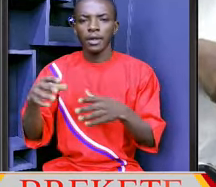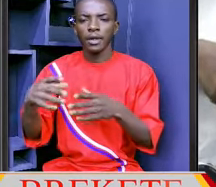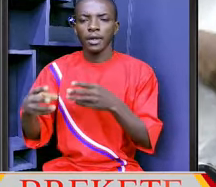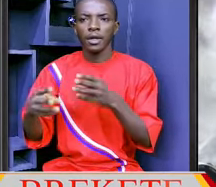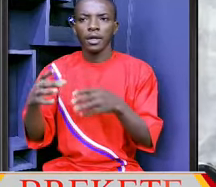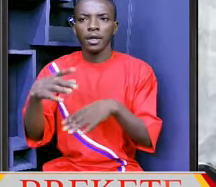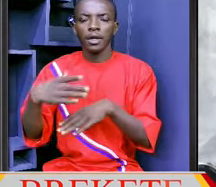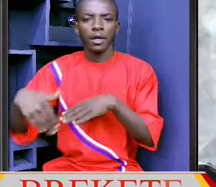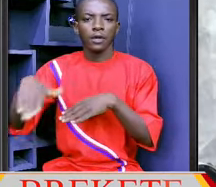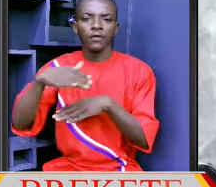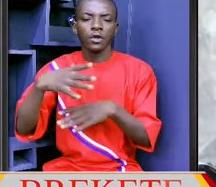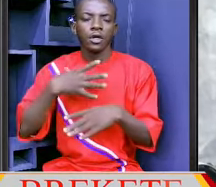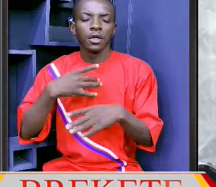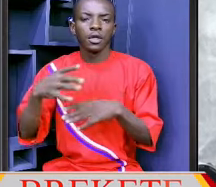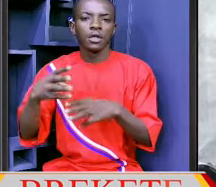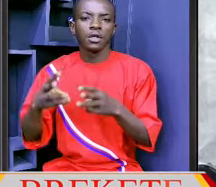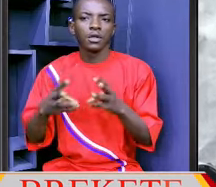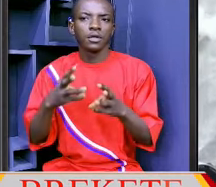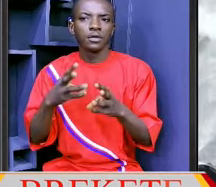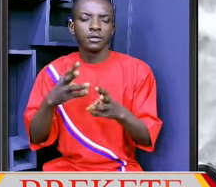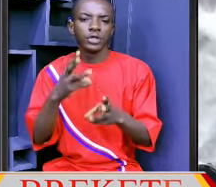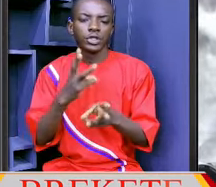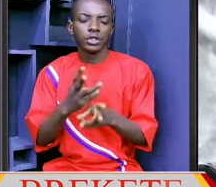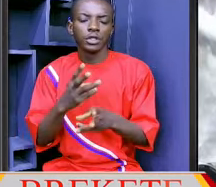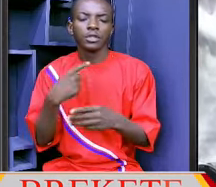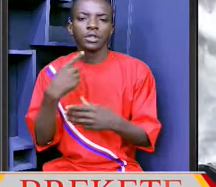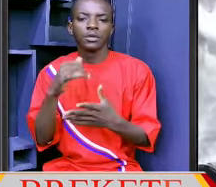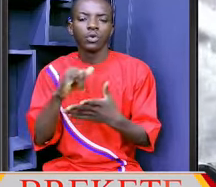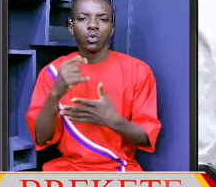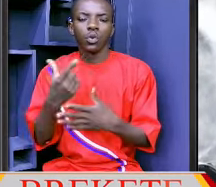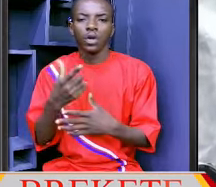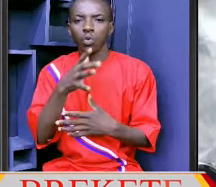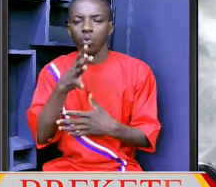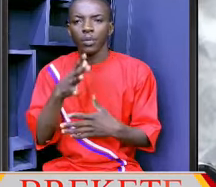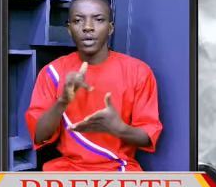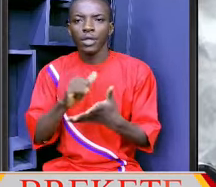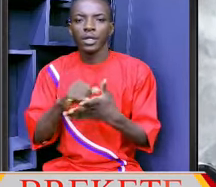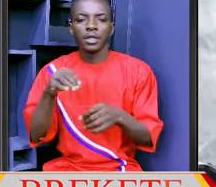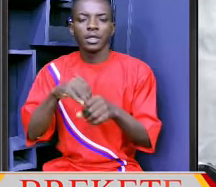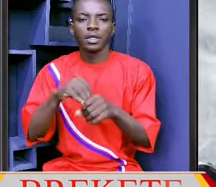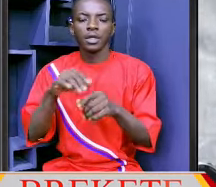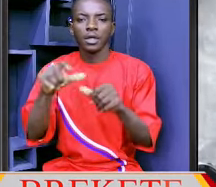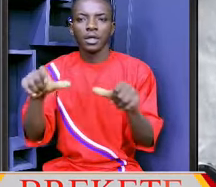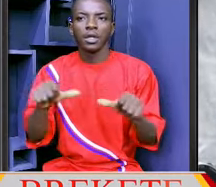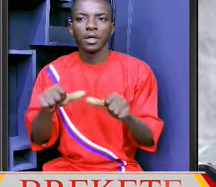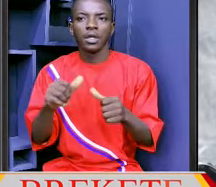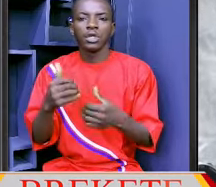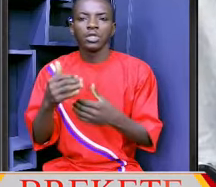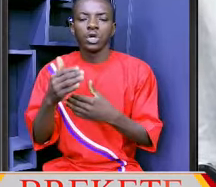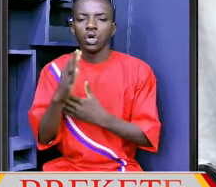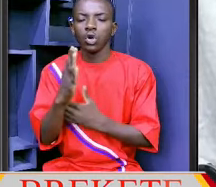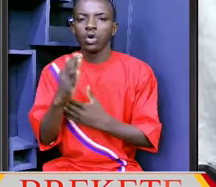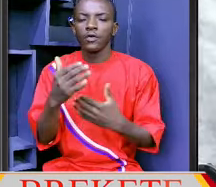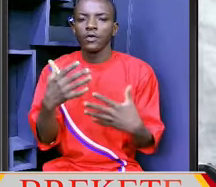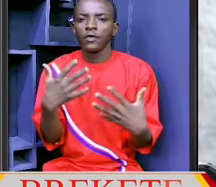say, make you tell me one woman for that area. We be God-fearing